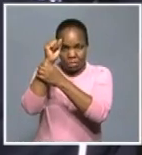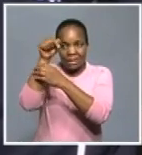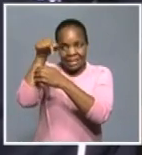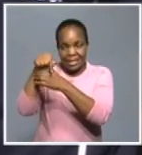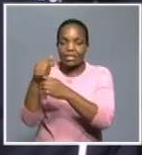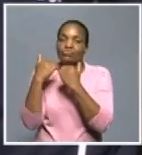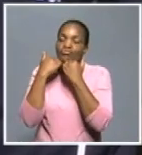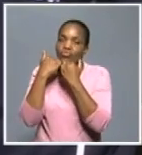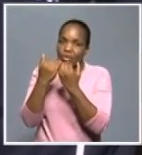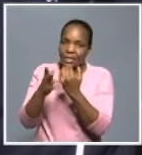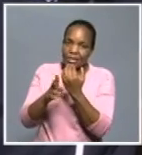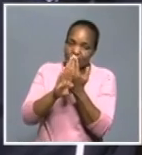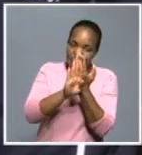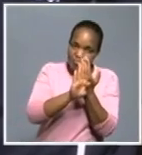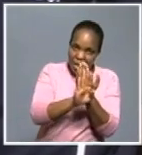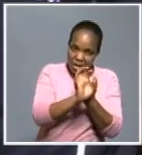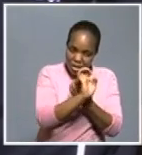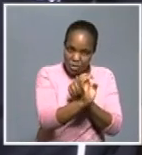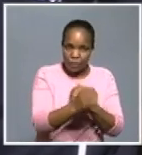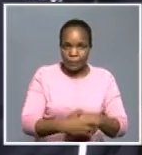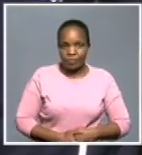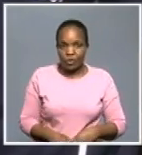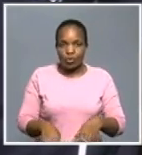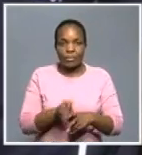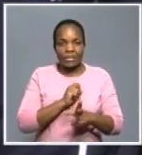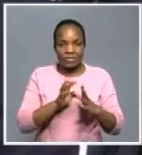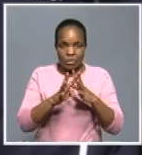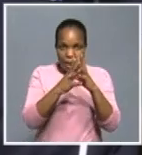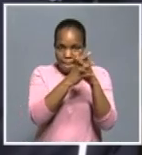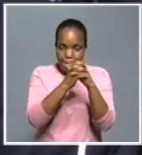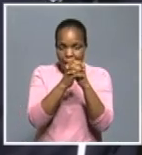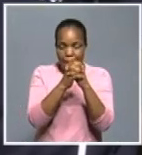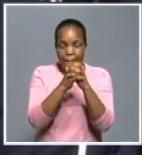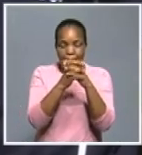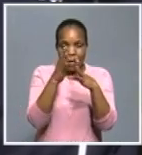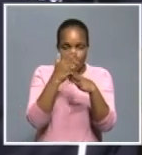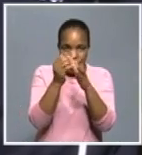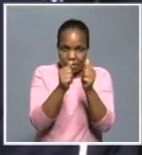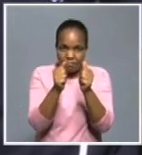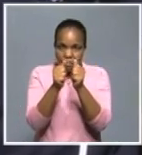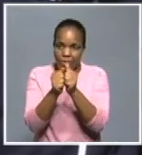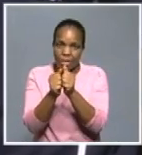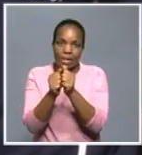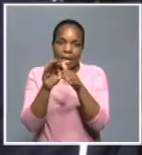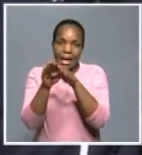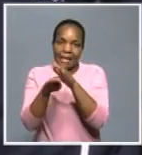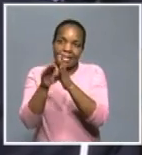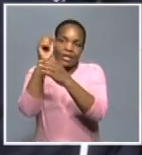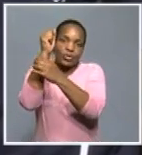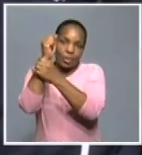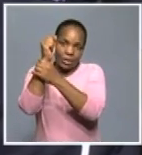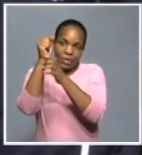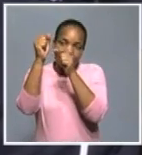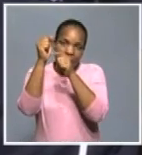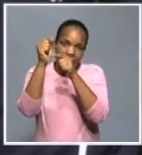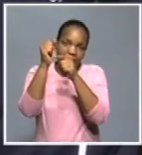It is very much important for the workers to unite and they join the unions that seek